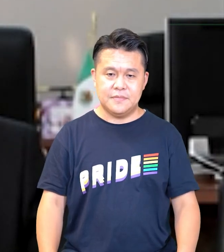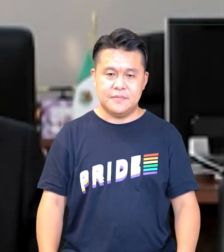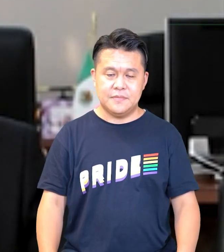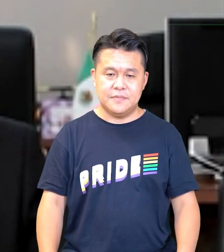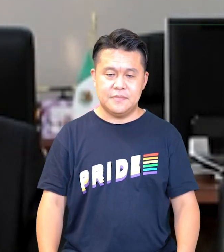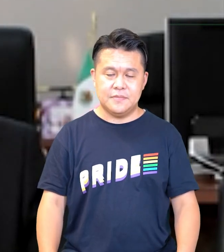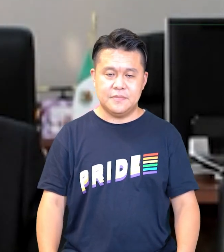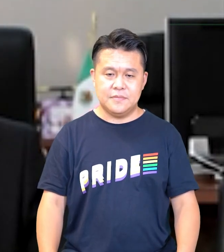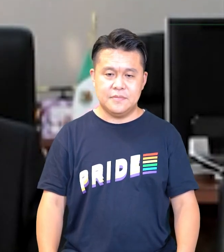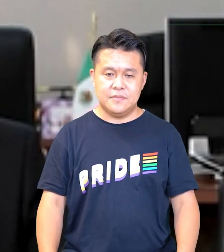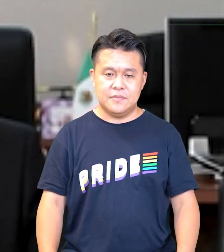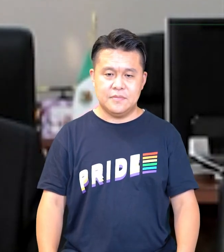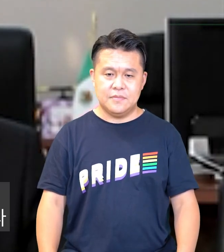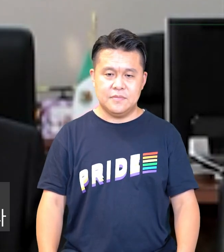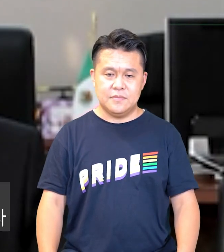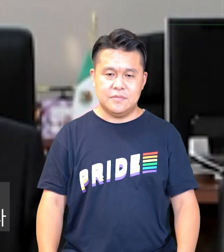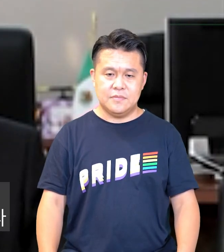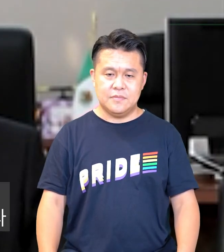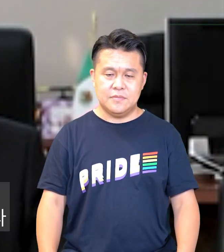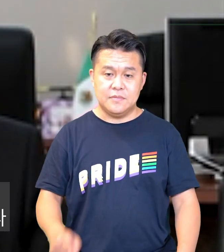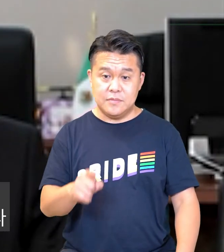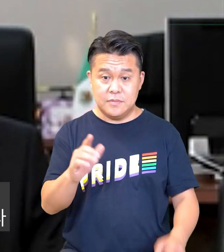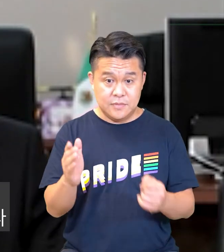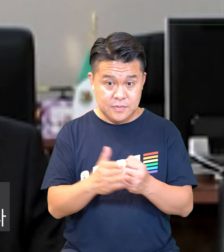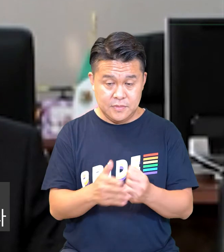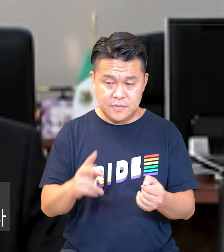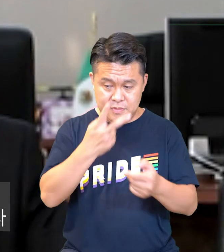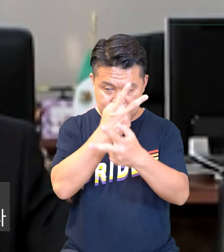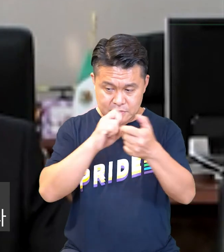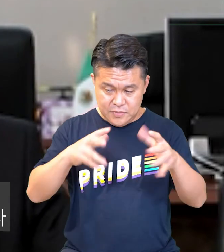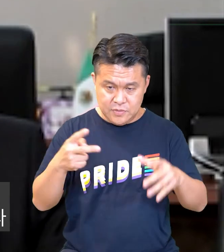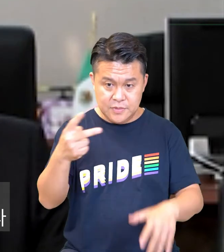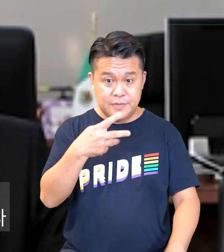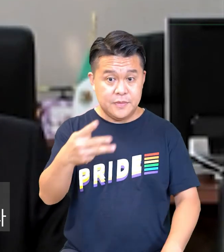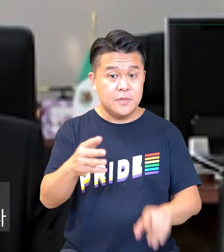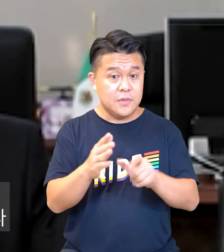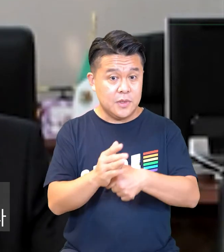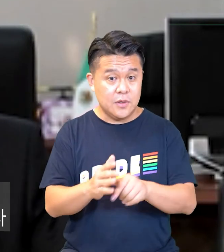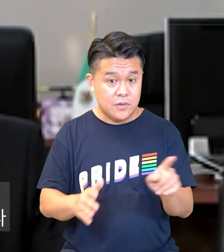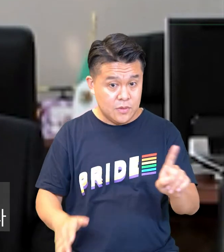its society. That is why in the year